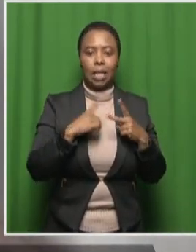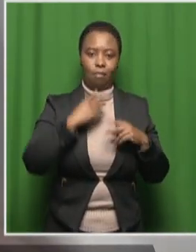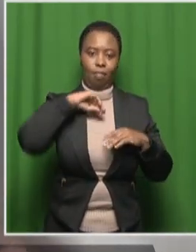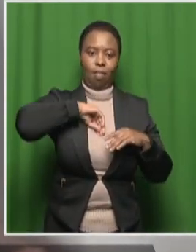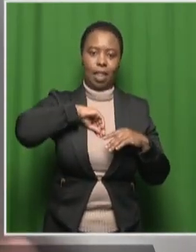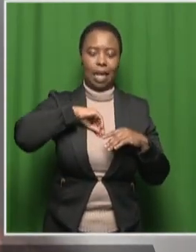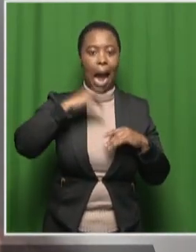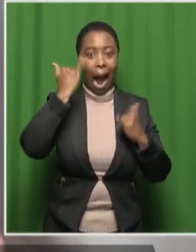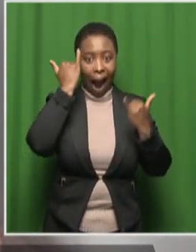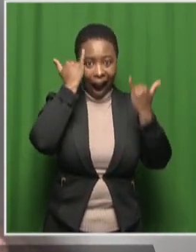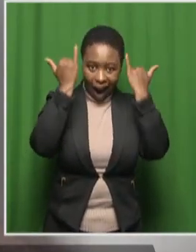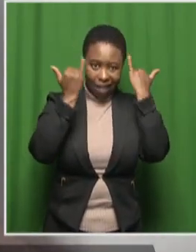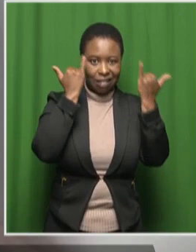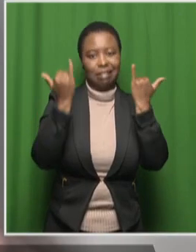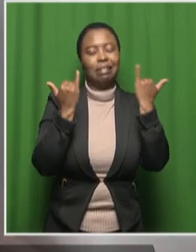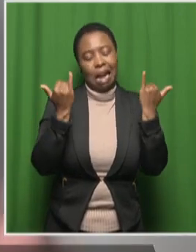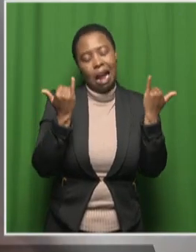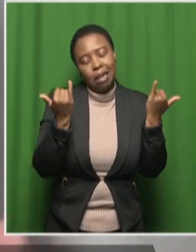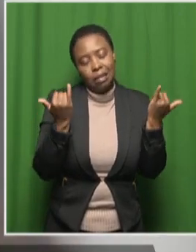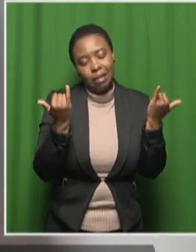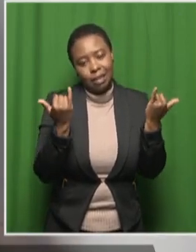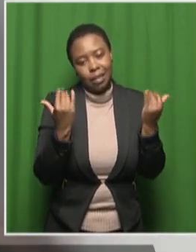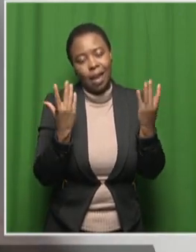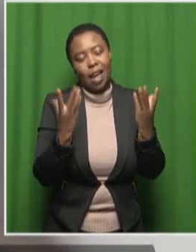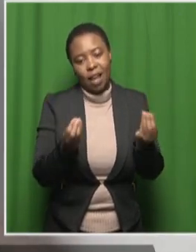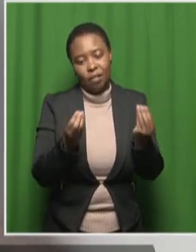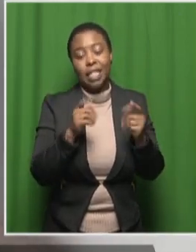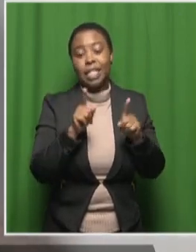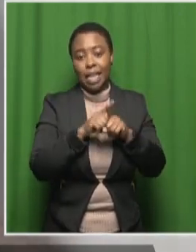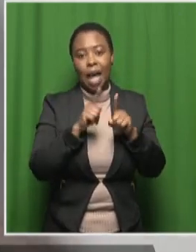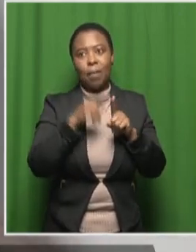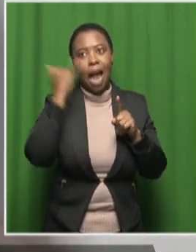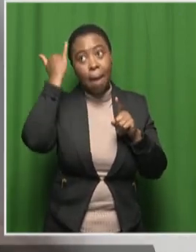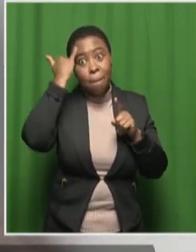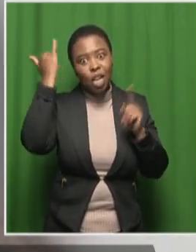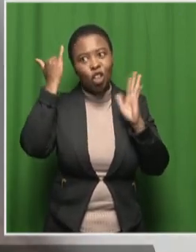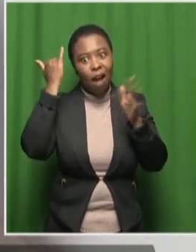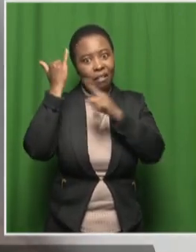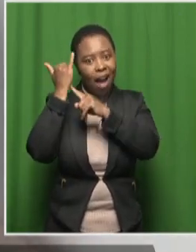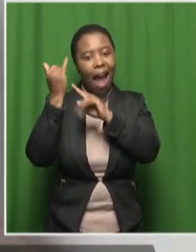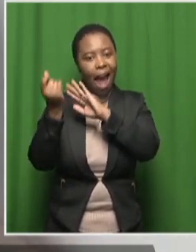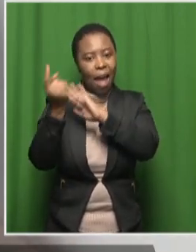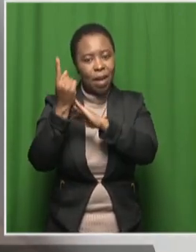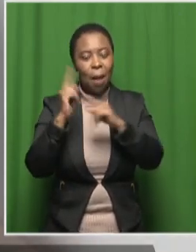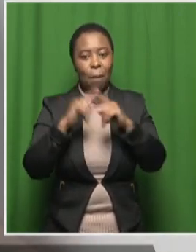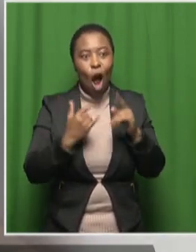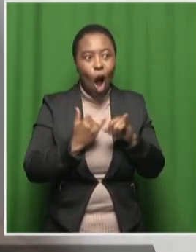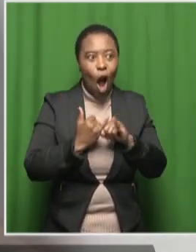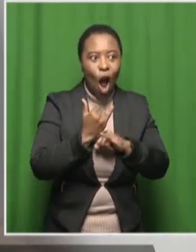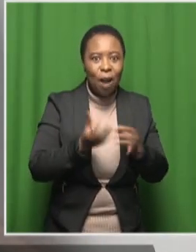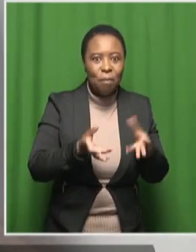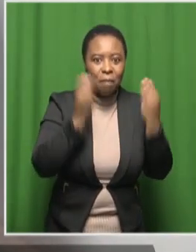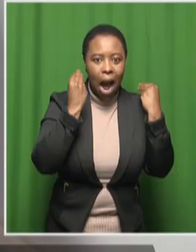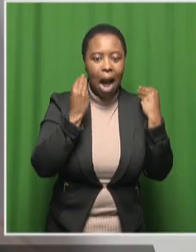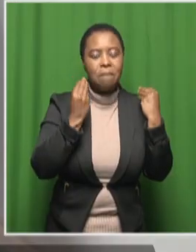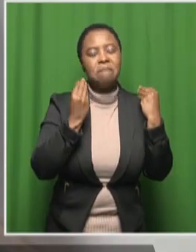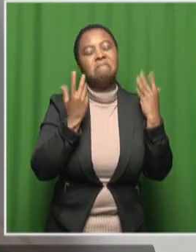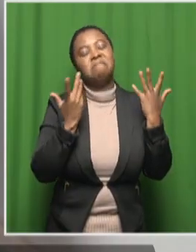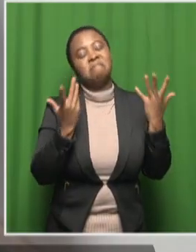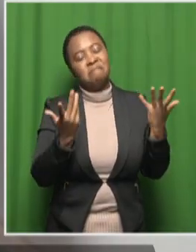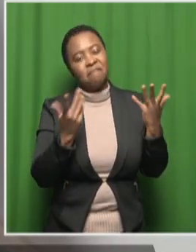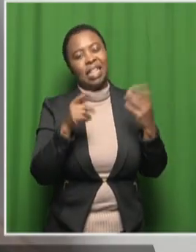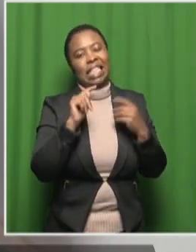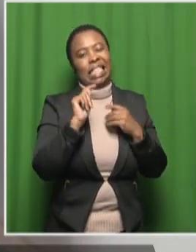of. Yeah, I've always imagined it happening, and for it to happen so early in my career it's almost